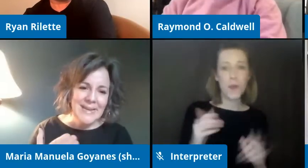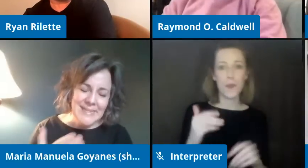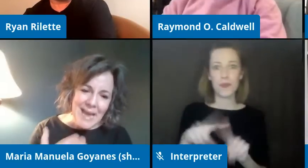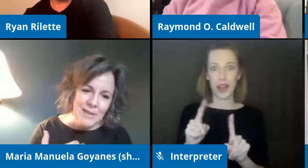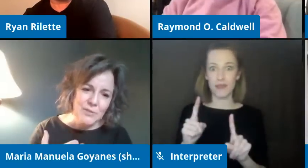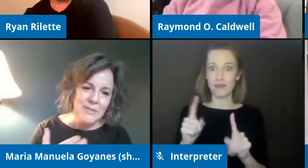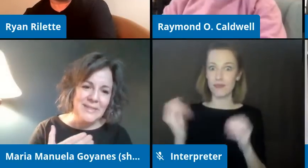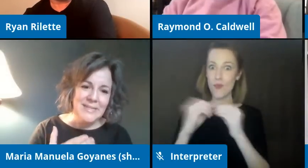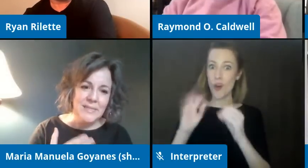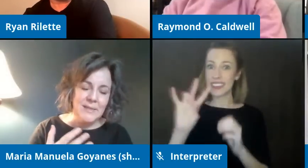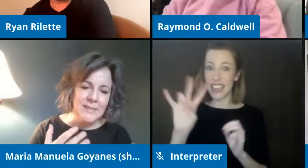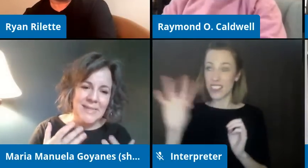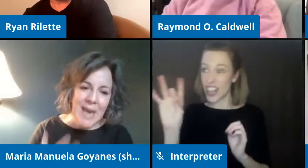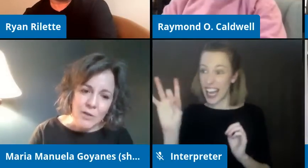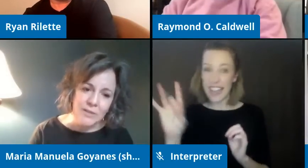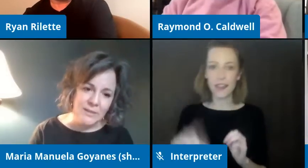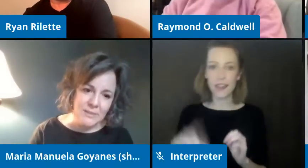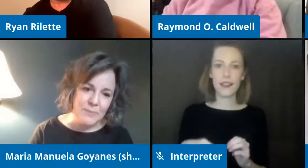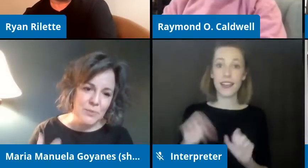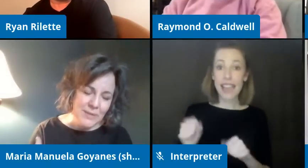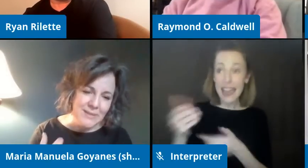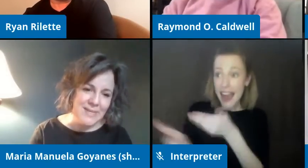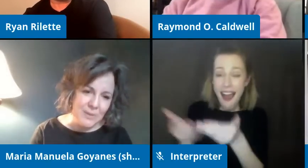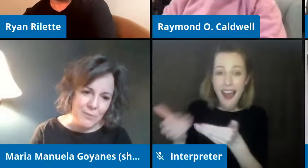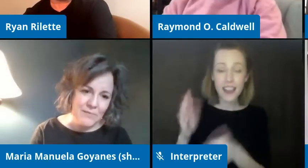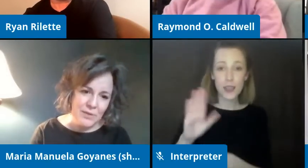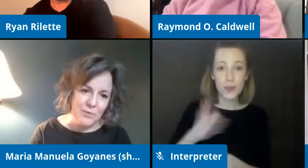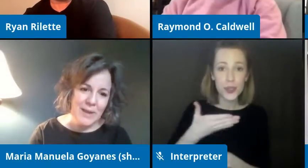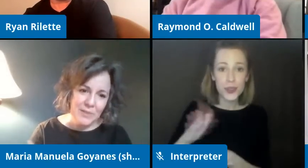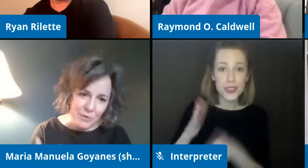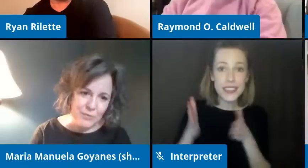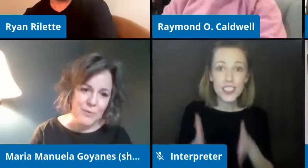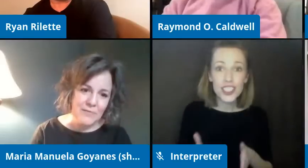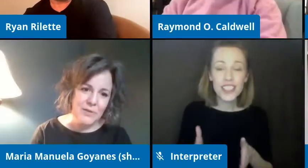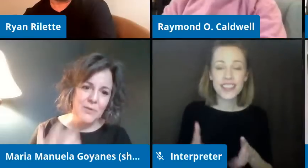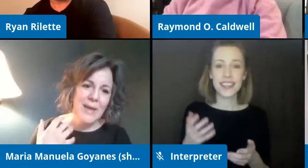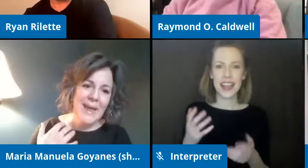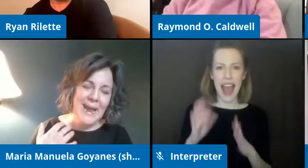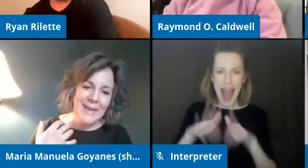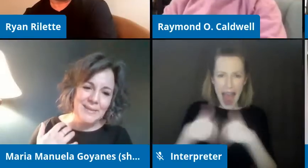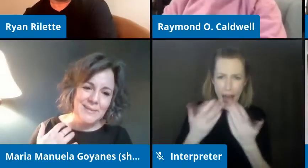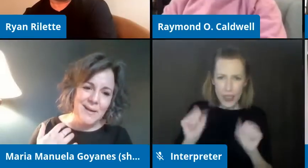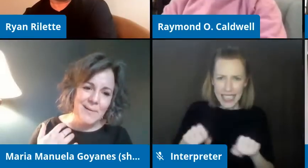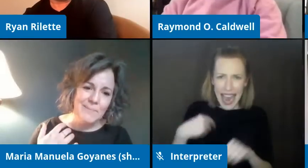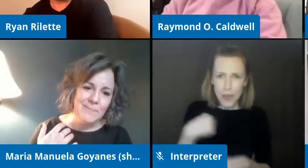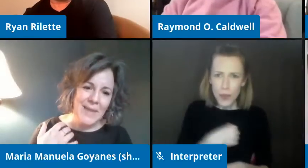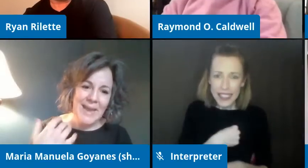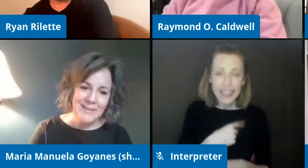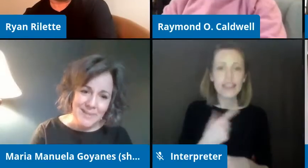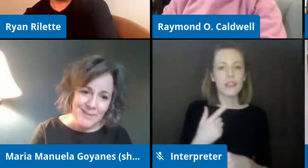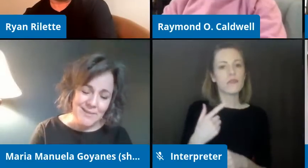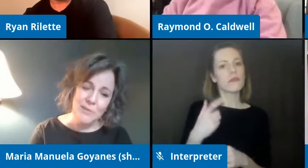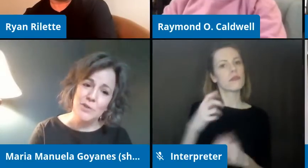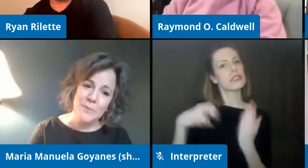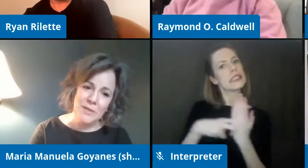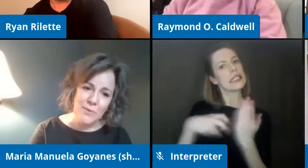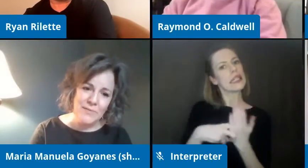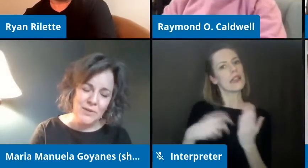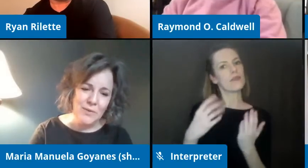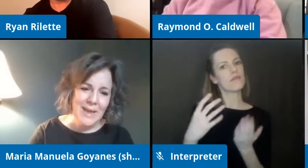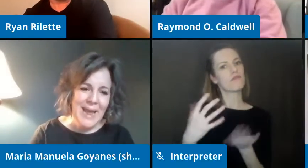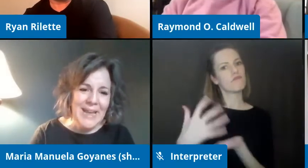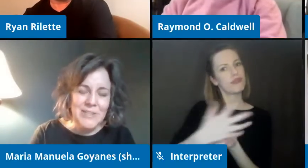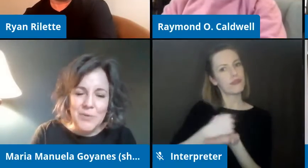musicians, is actually this calculus between the ticket revenue and the earned revenue and the